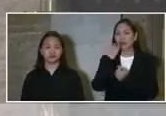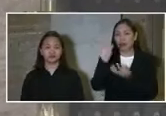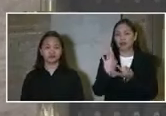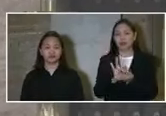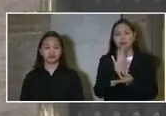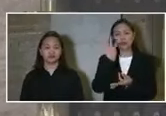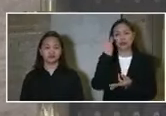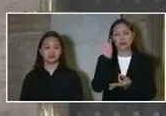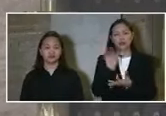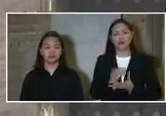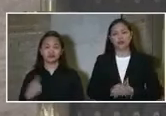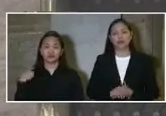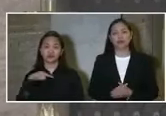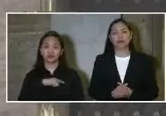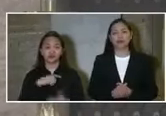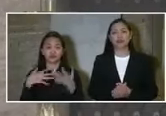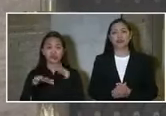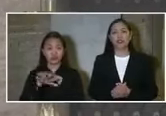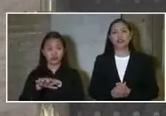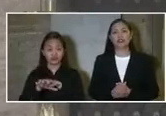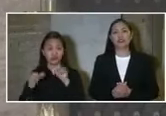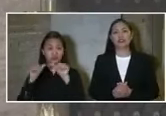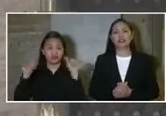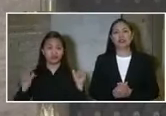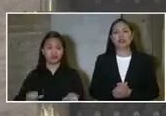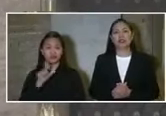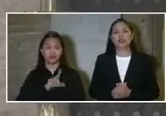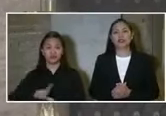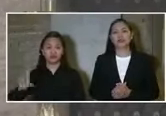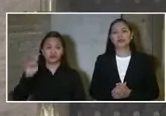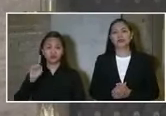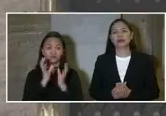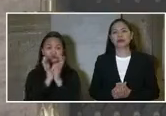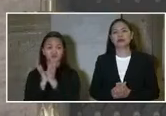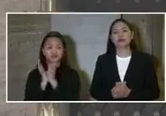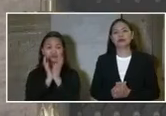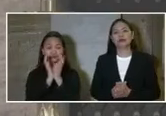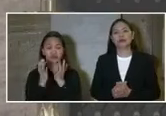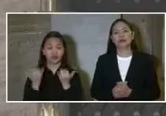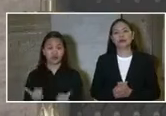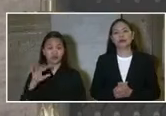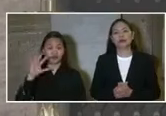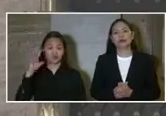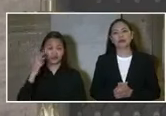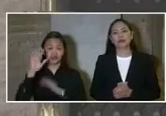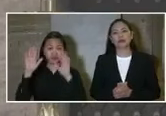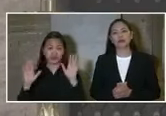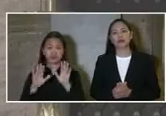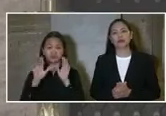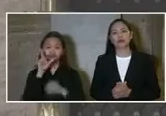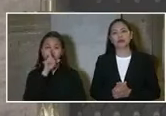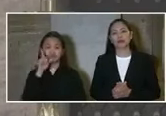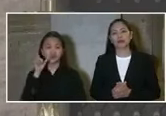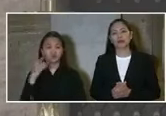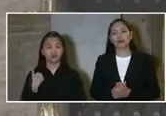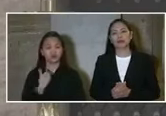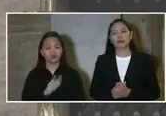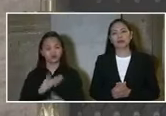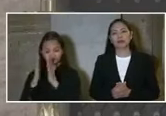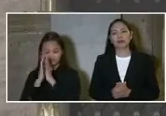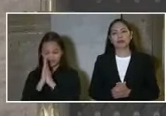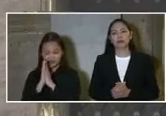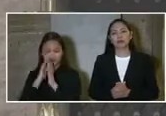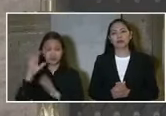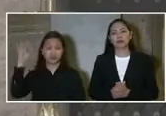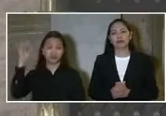spirit. We gather around the table of the Lord as one community on this fifth Sunday of Lent, and we beg for the